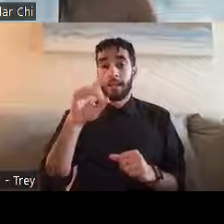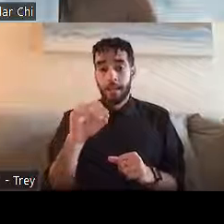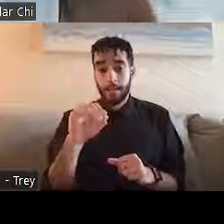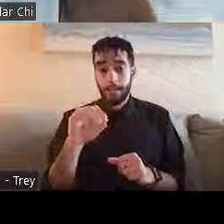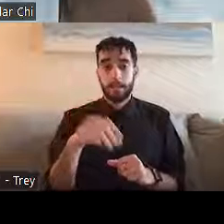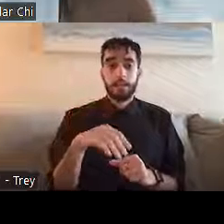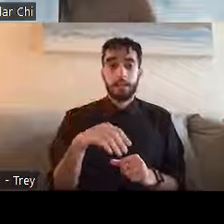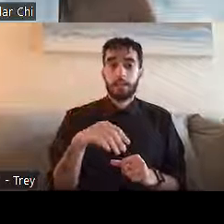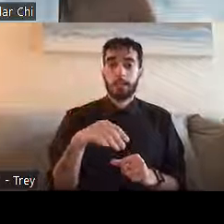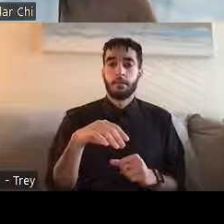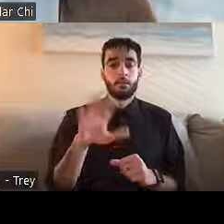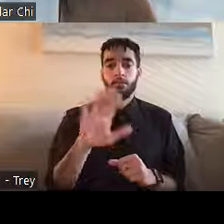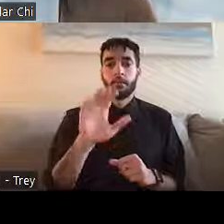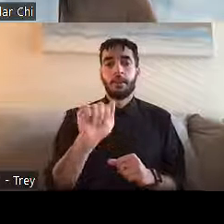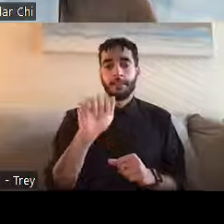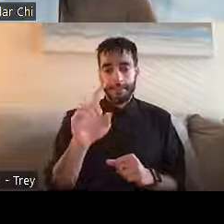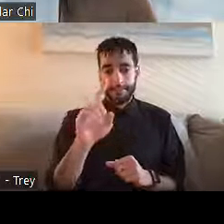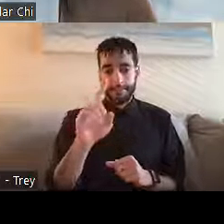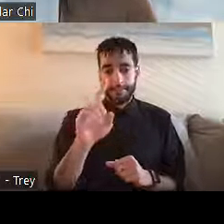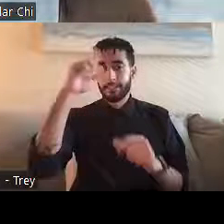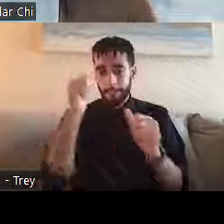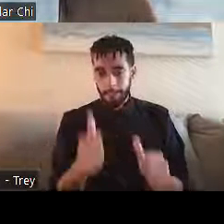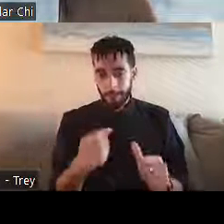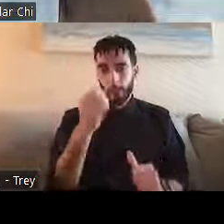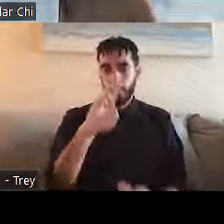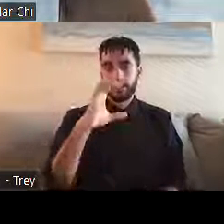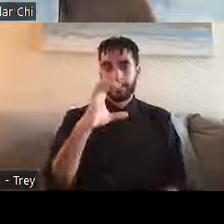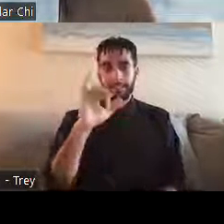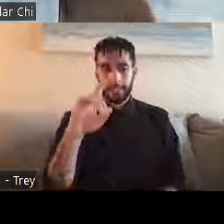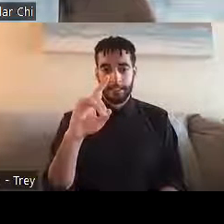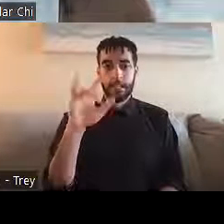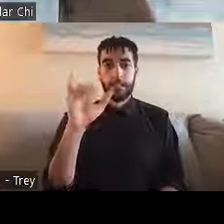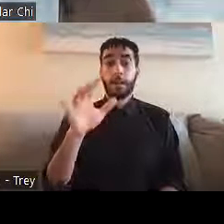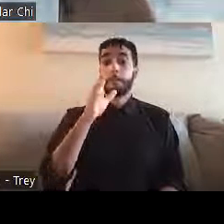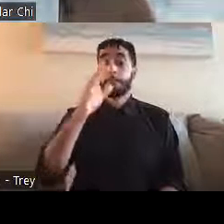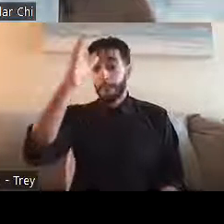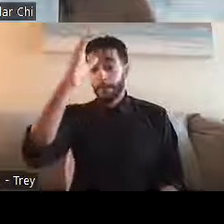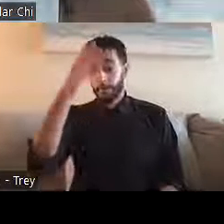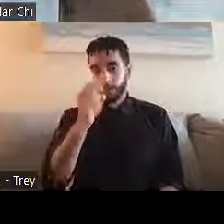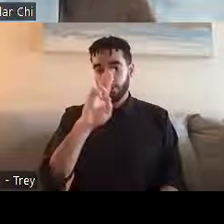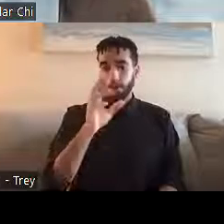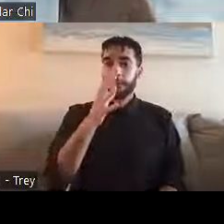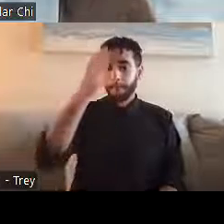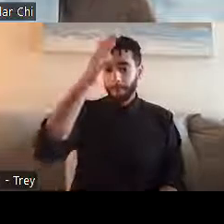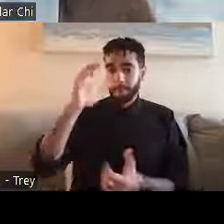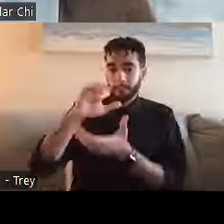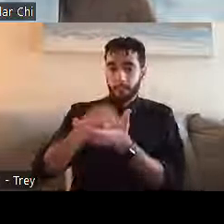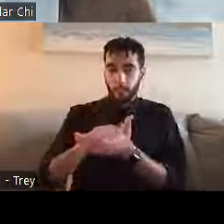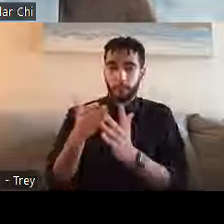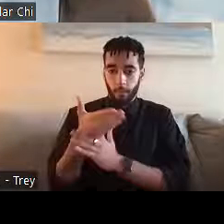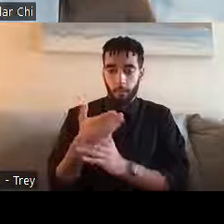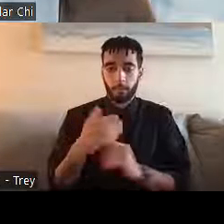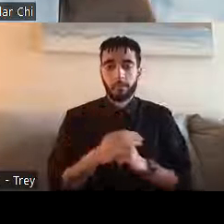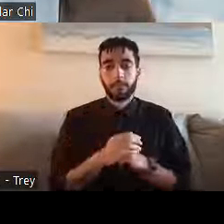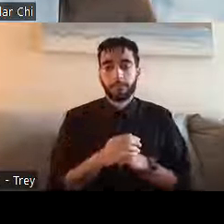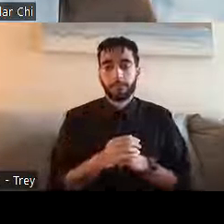other CID were the caregiver's parents or parents-in-law. 24% were the caregiver's other relatives, so those